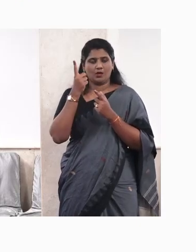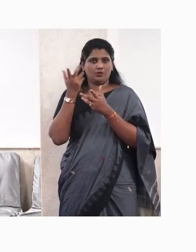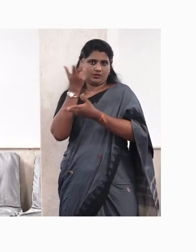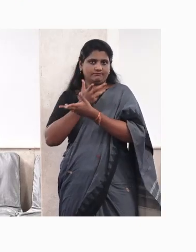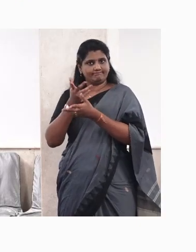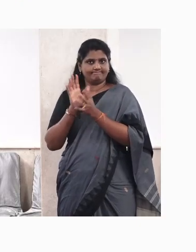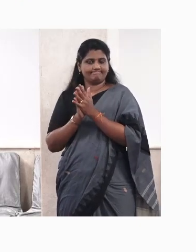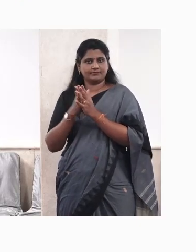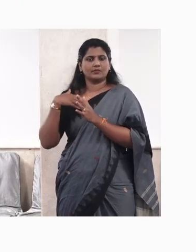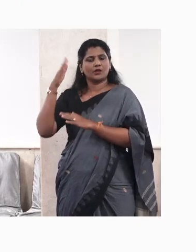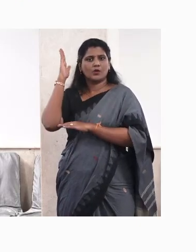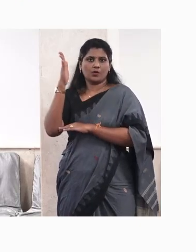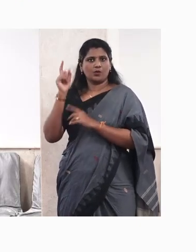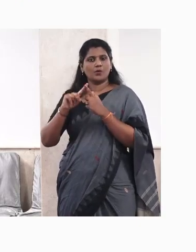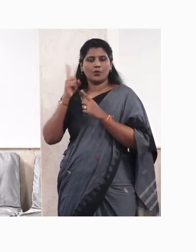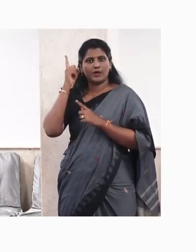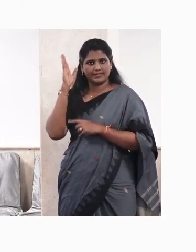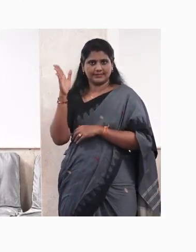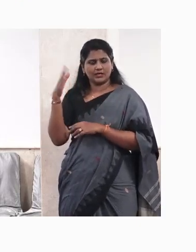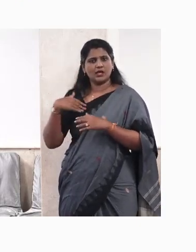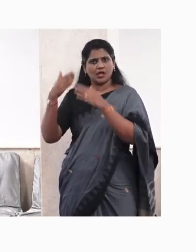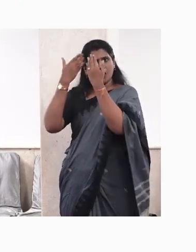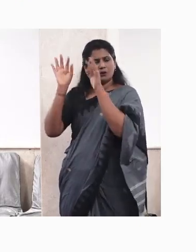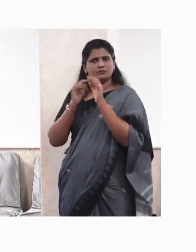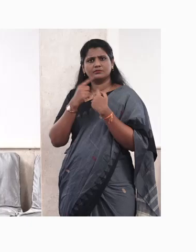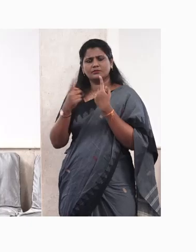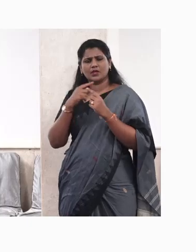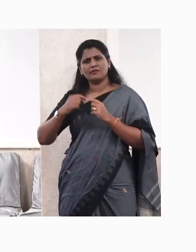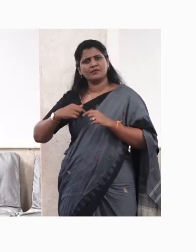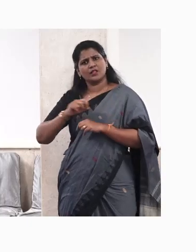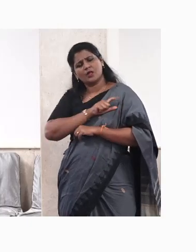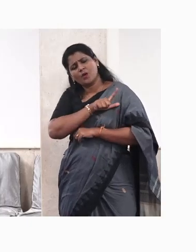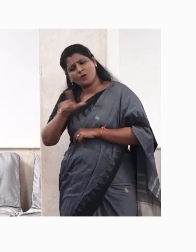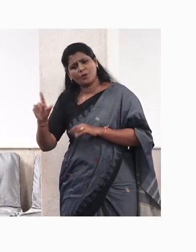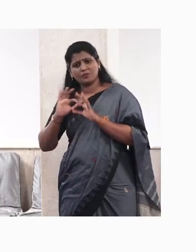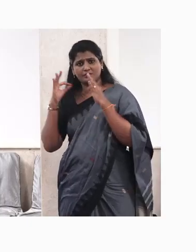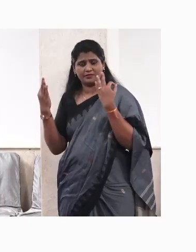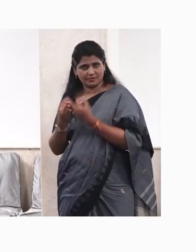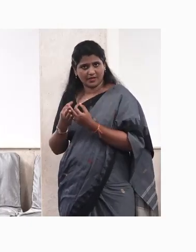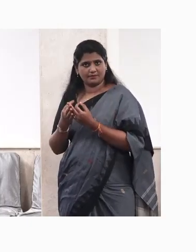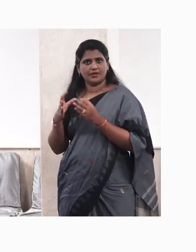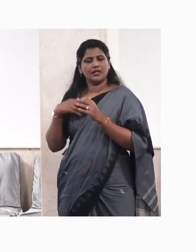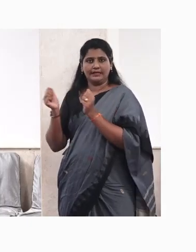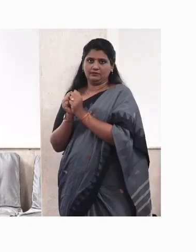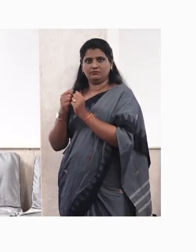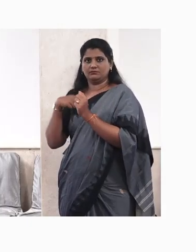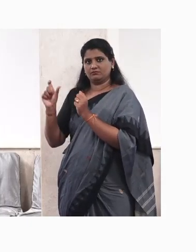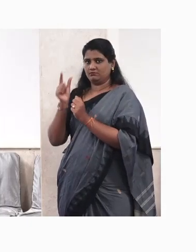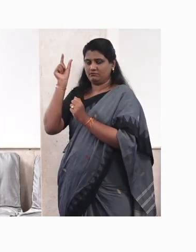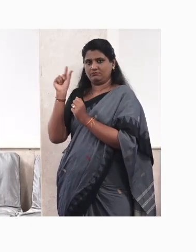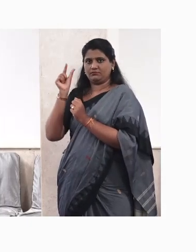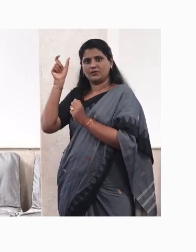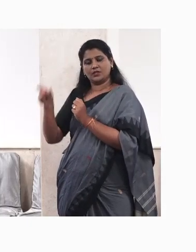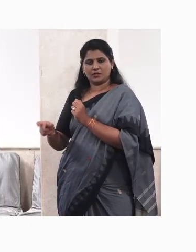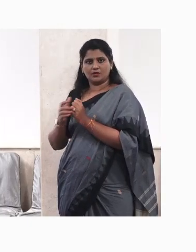session where we were having this open dialogue session with the whole family and the user. And then in the